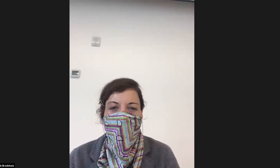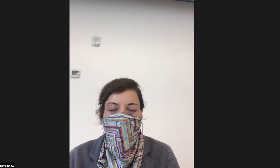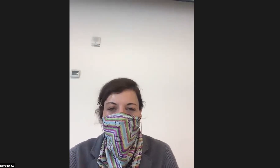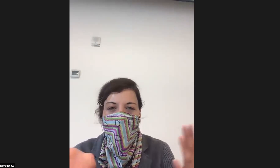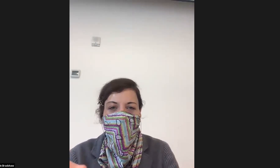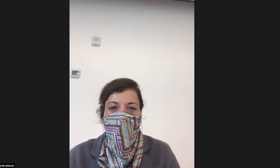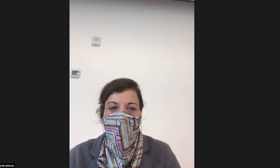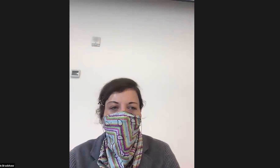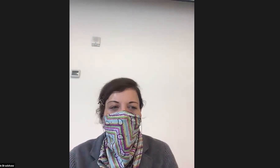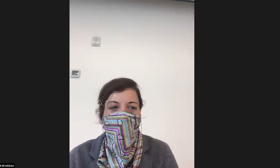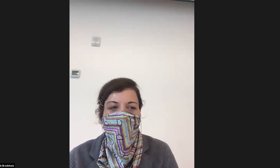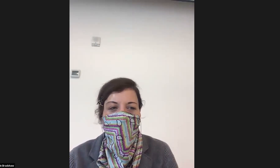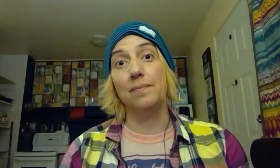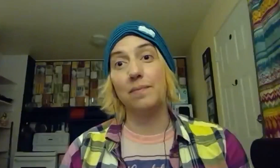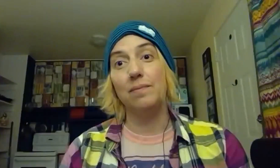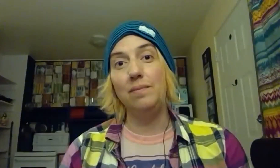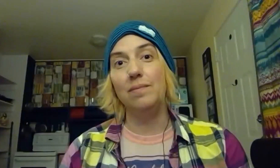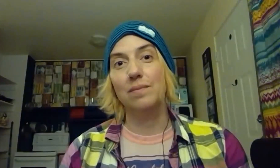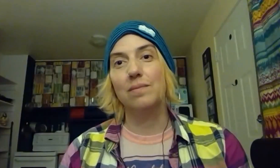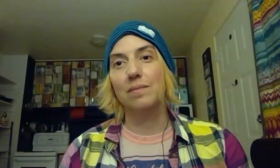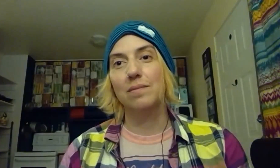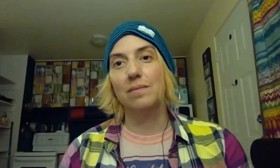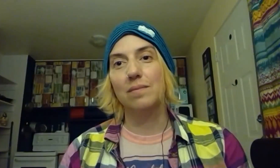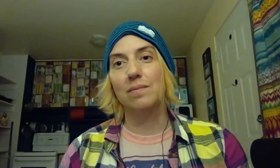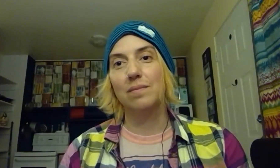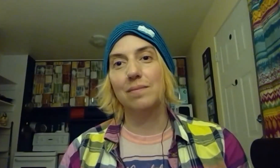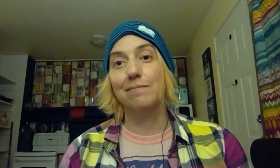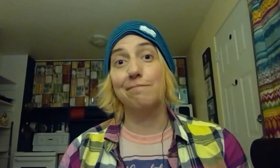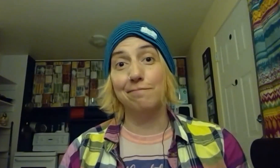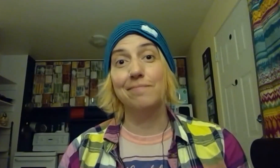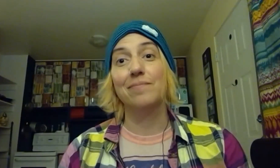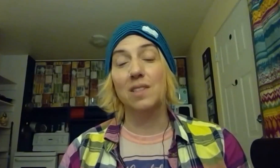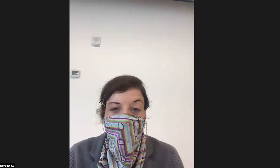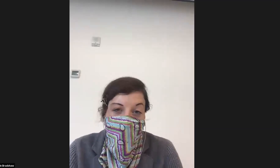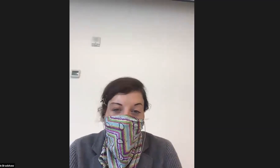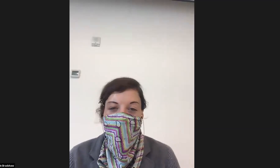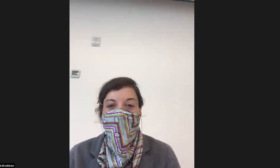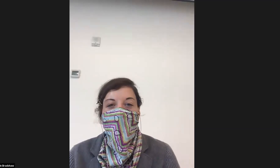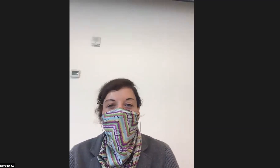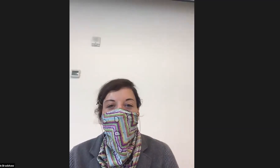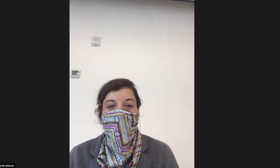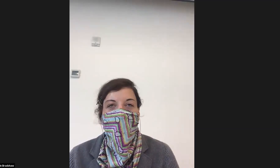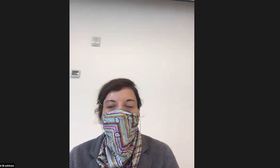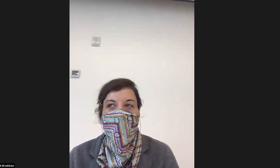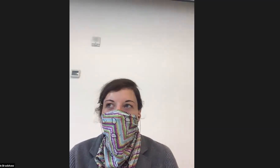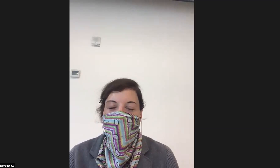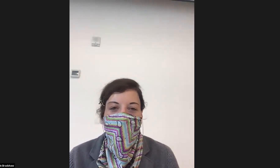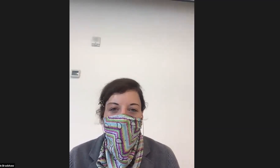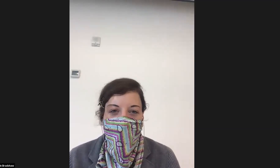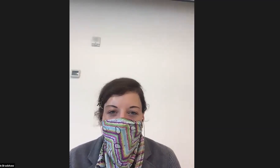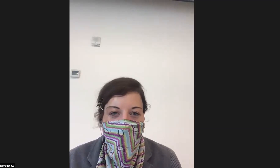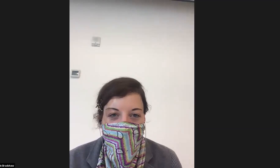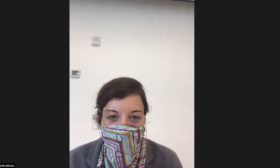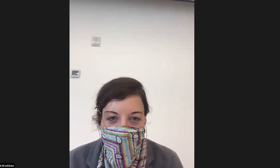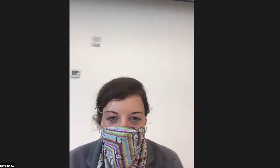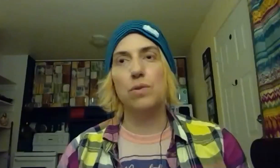like, you know, like us, and that don't get that time. You know, and it's becoming more relatable